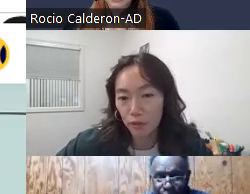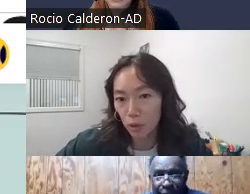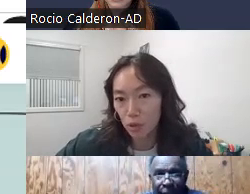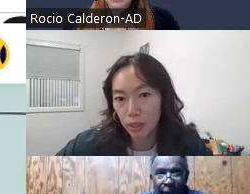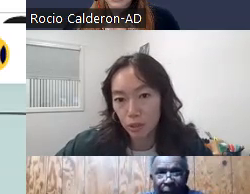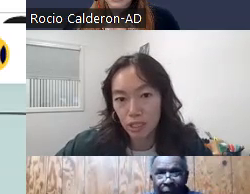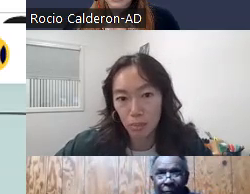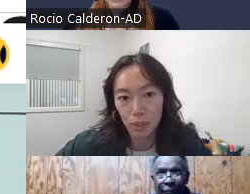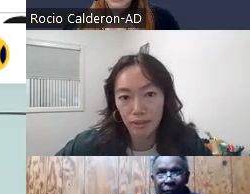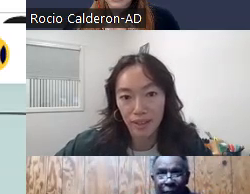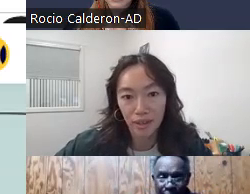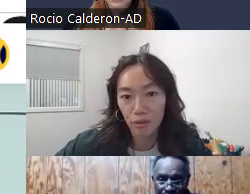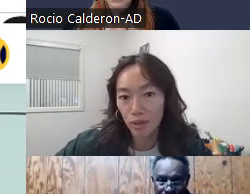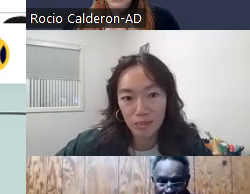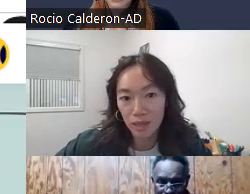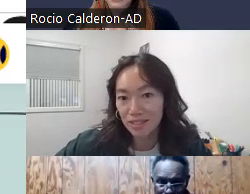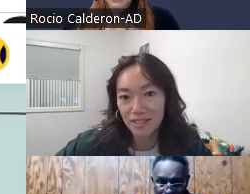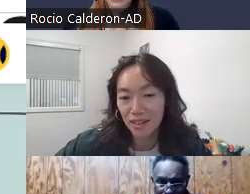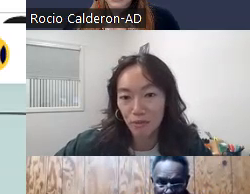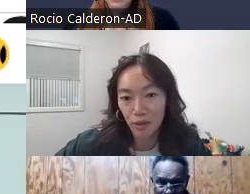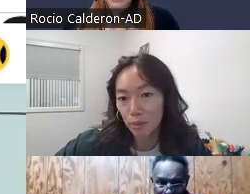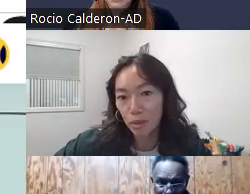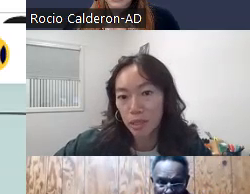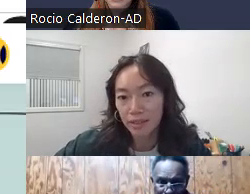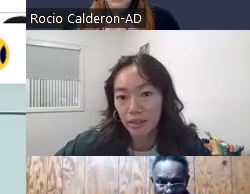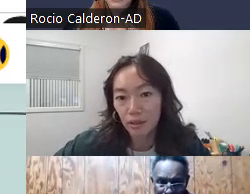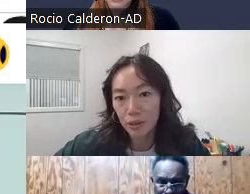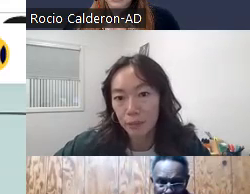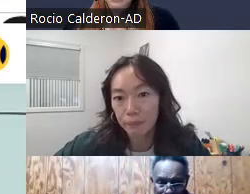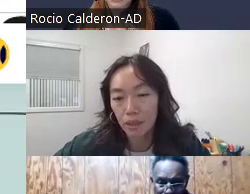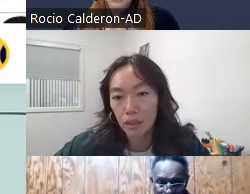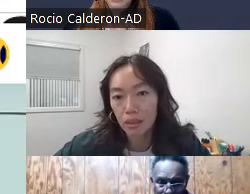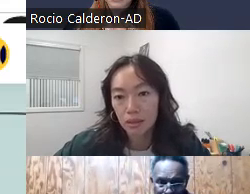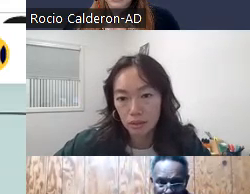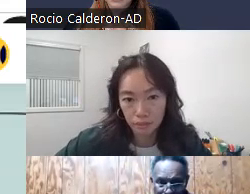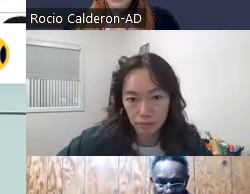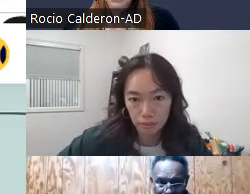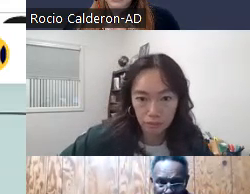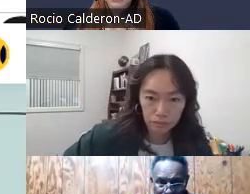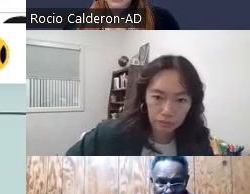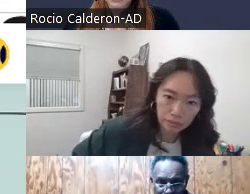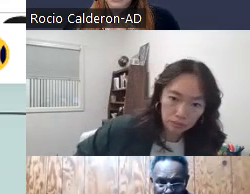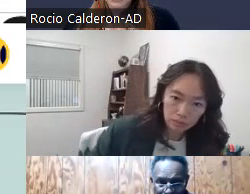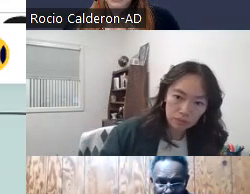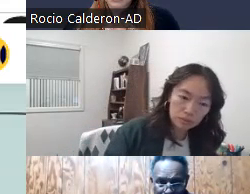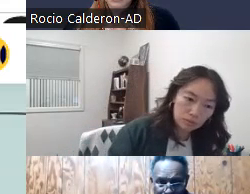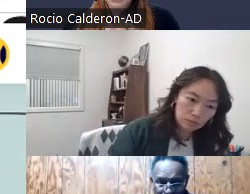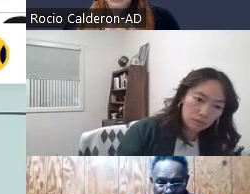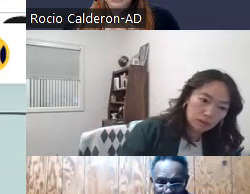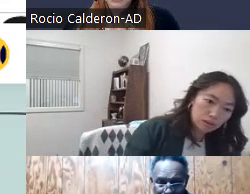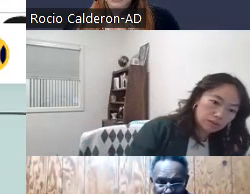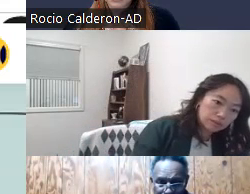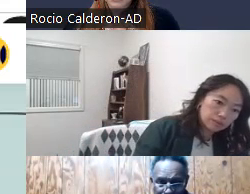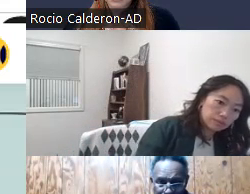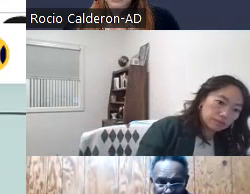wondering if folks would be interested in putting it in one of these months for an upcoming meeting also. Oh yeah, thank you for that clarification.